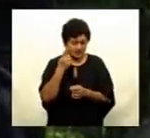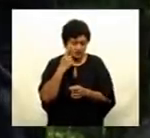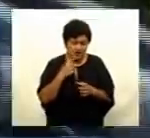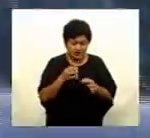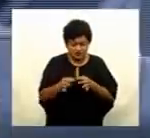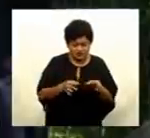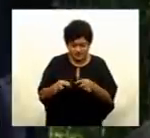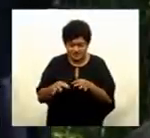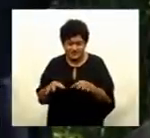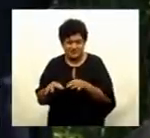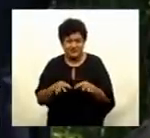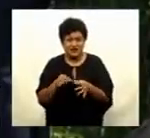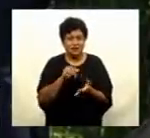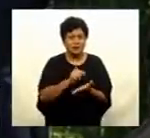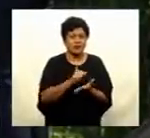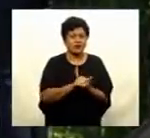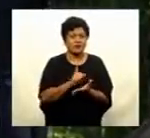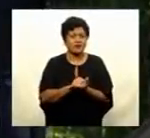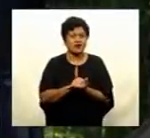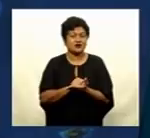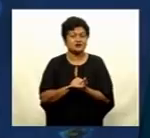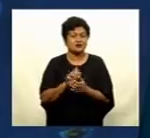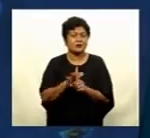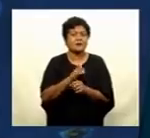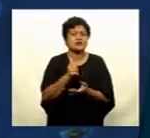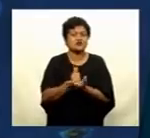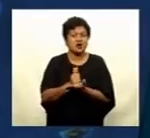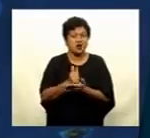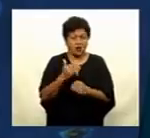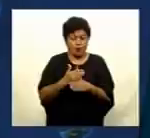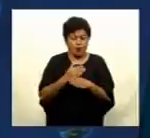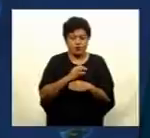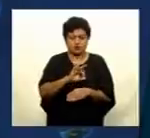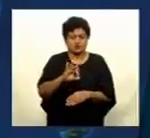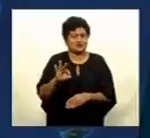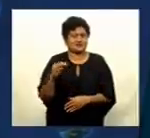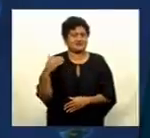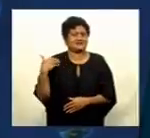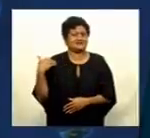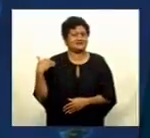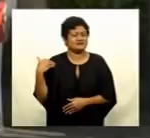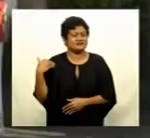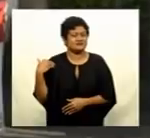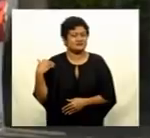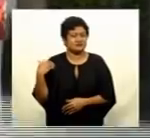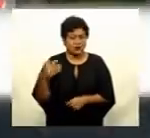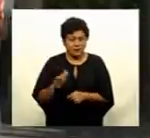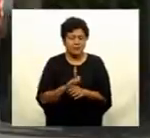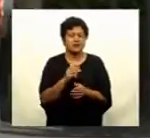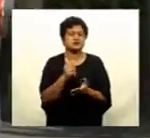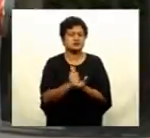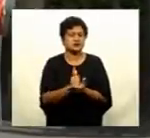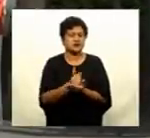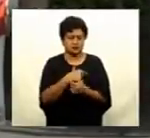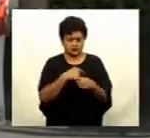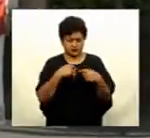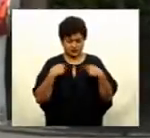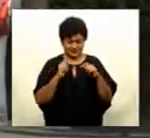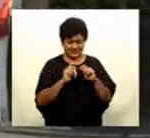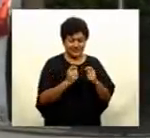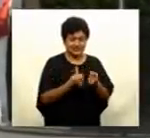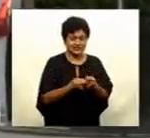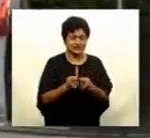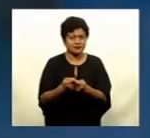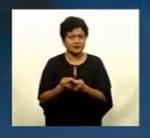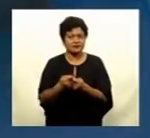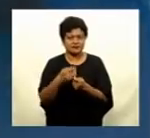services are not interrupted. We may have to start looking at making sure that we are in a good